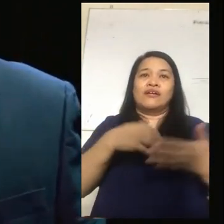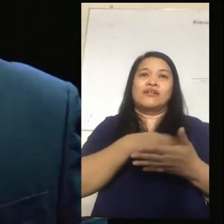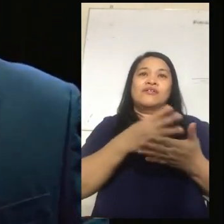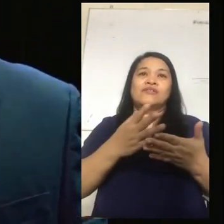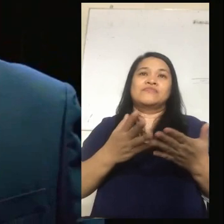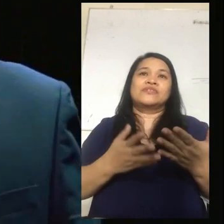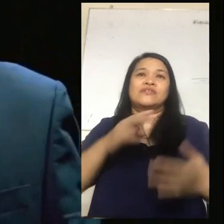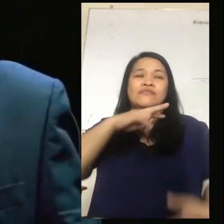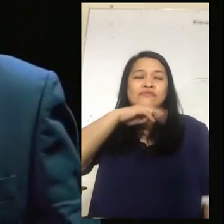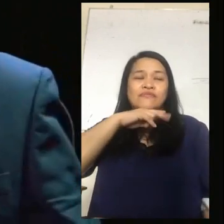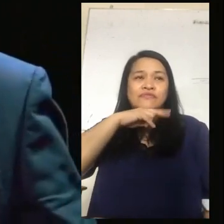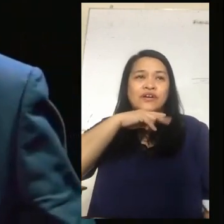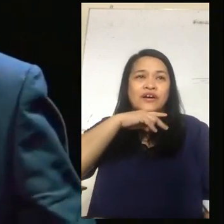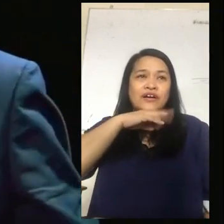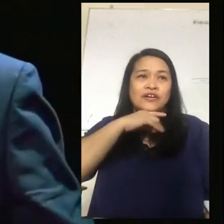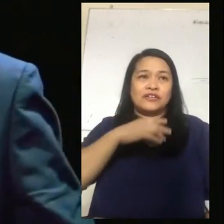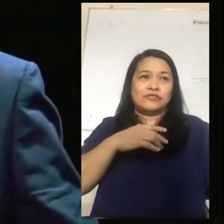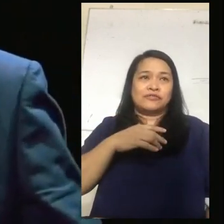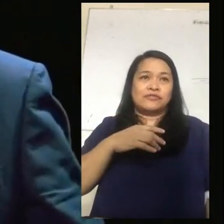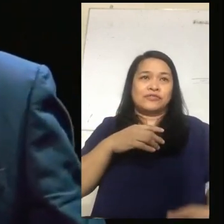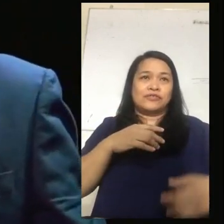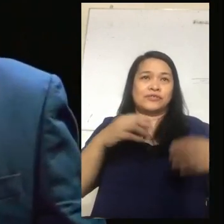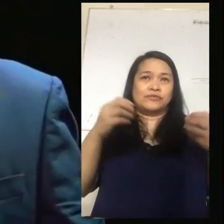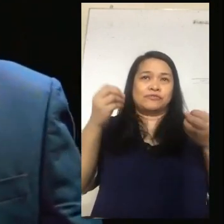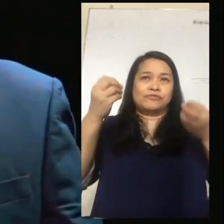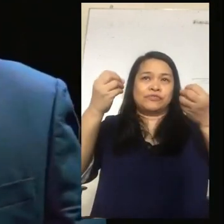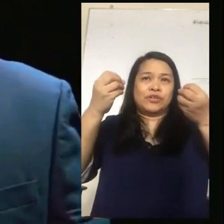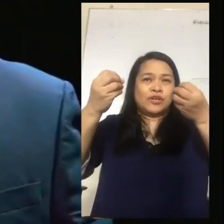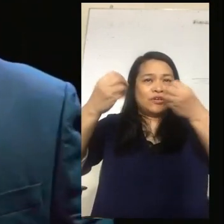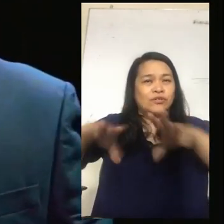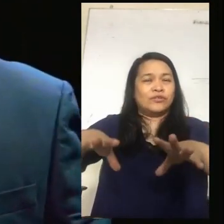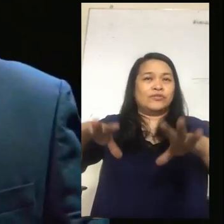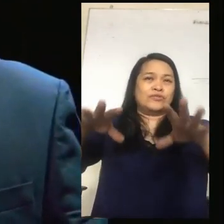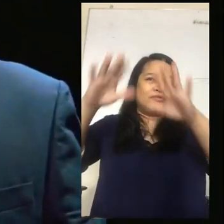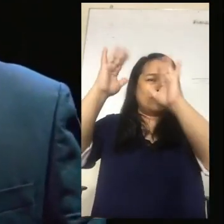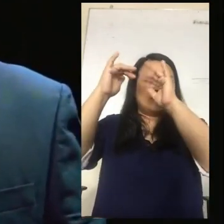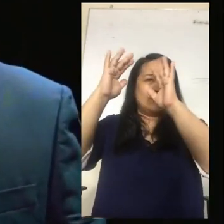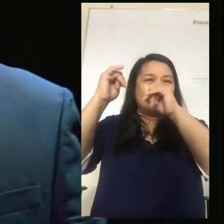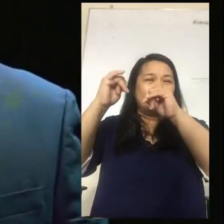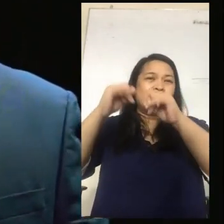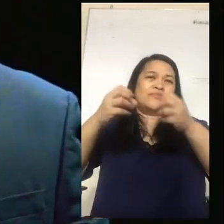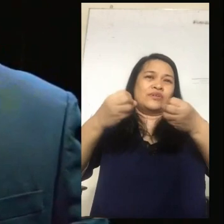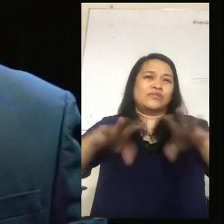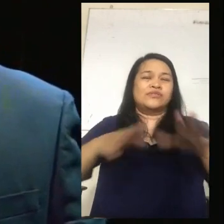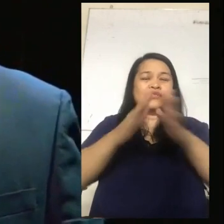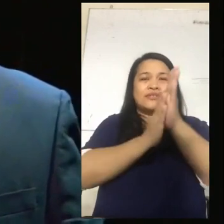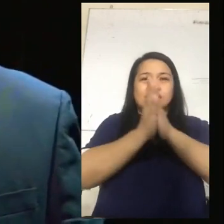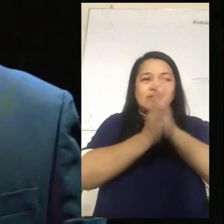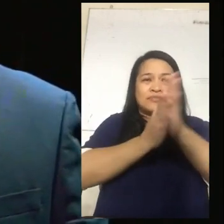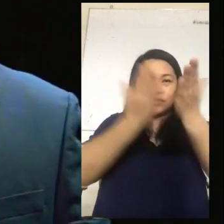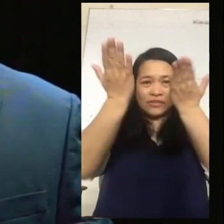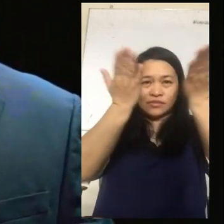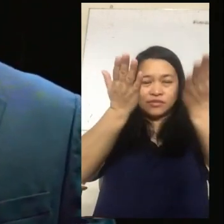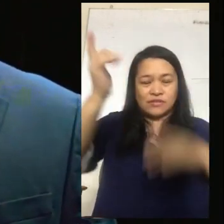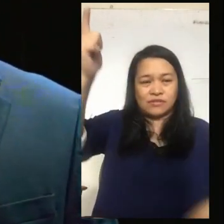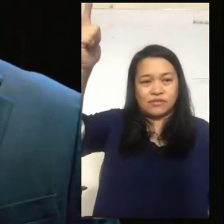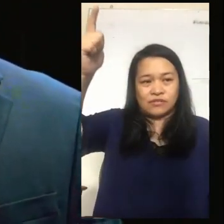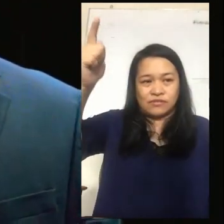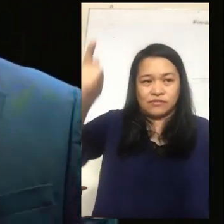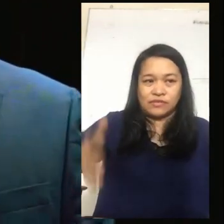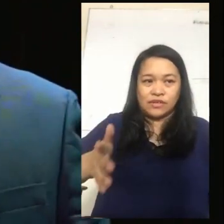Virus ng apathy. Wala ka ng gana maglingkod sa Panginoon. Ang dami po mga virus. And you know what, brothers